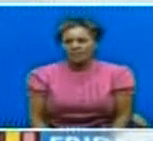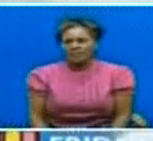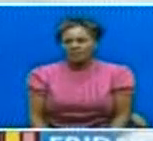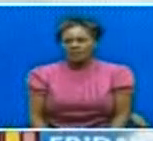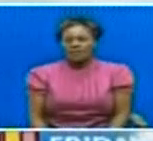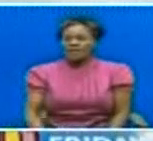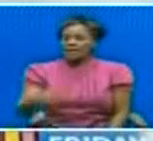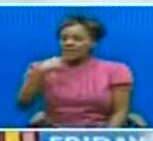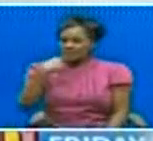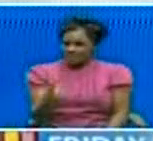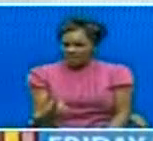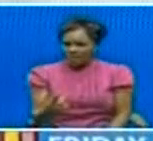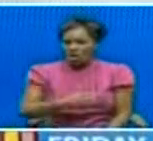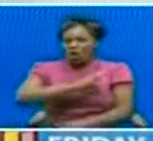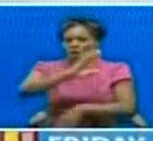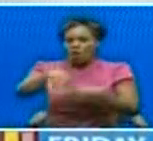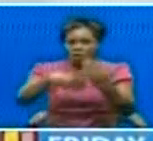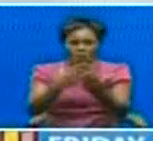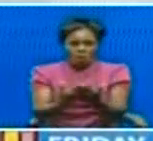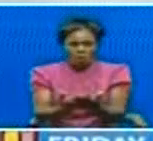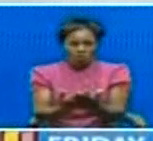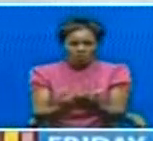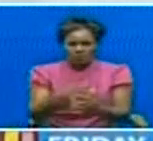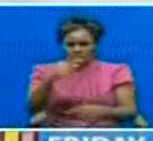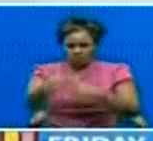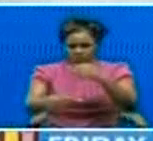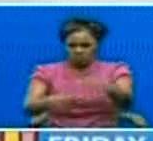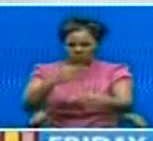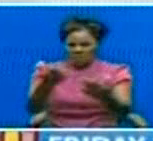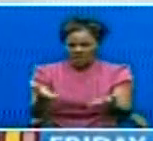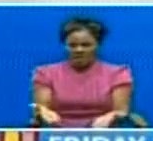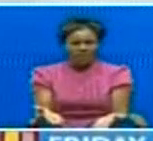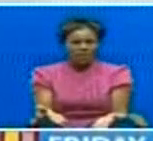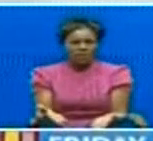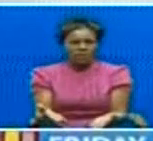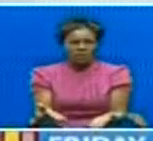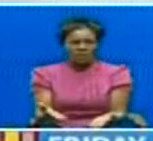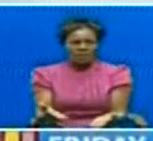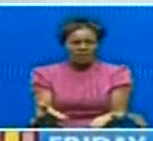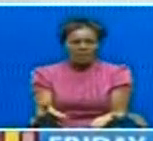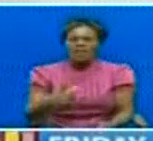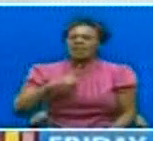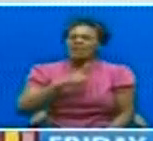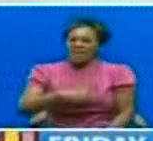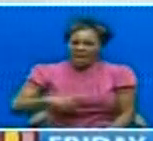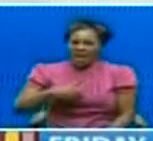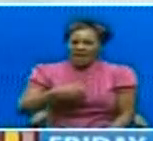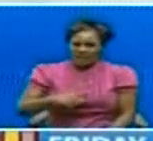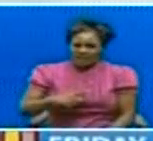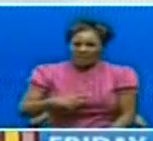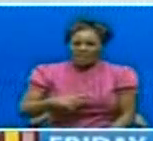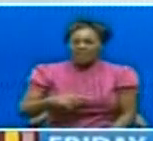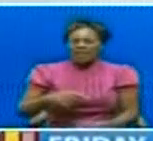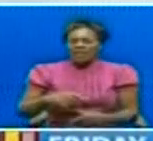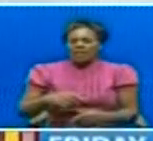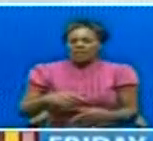I have to say that all the generation that we have right now is lucky and blessed to be born in Africa at